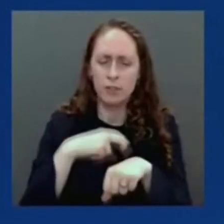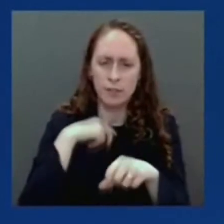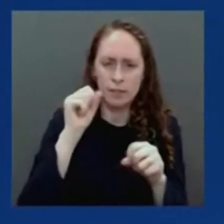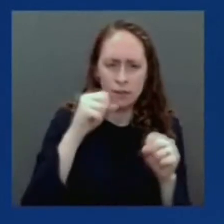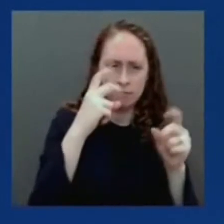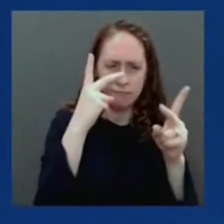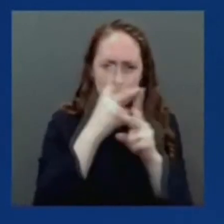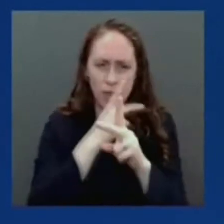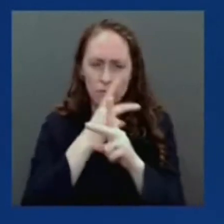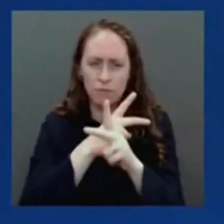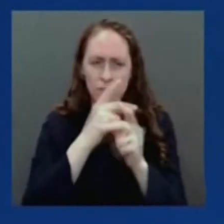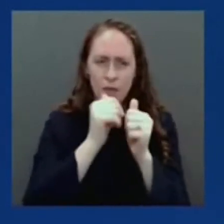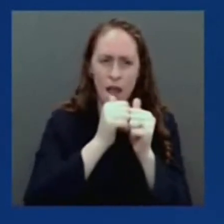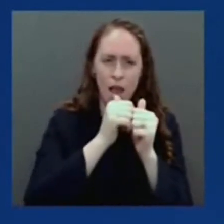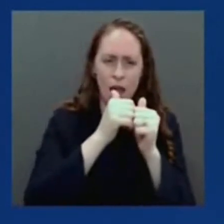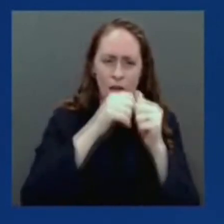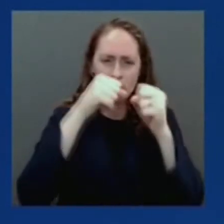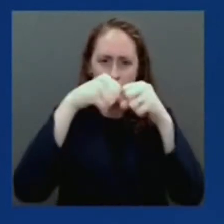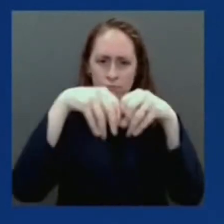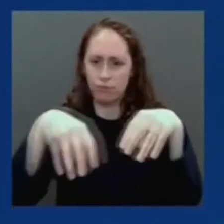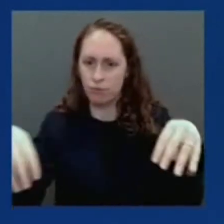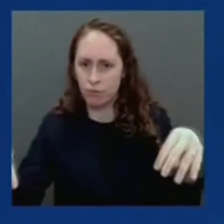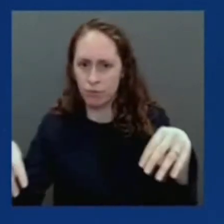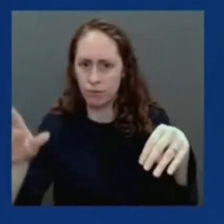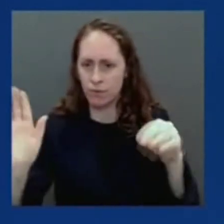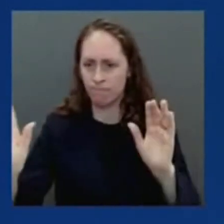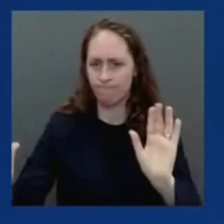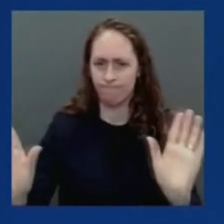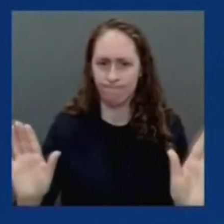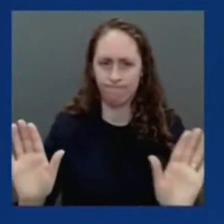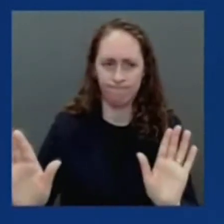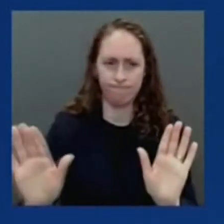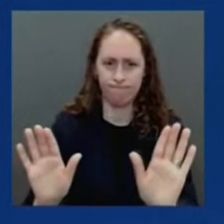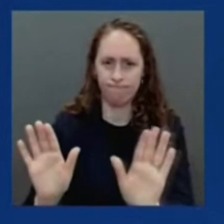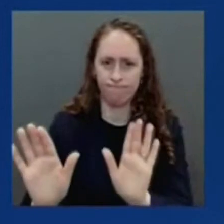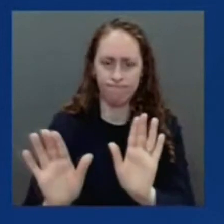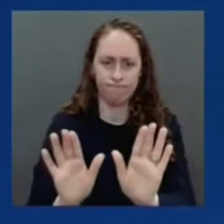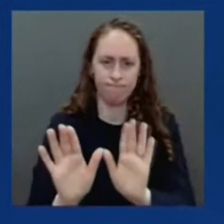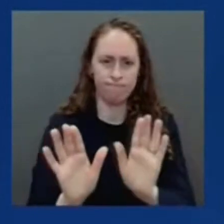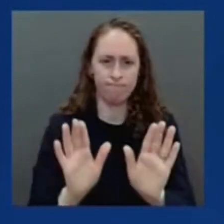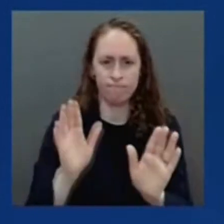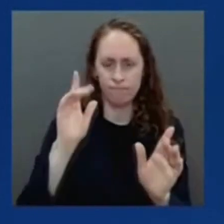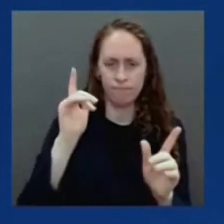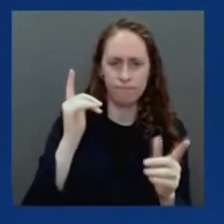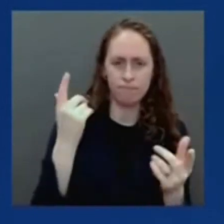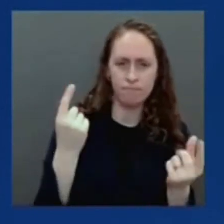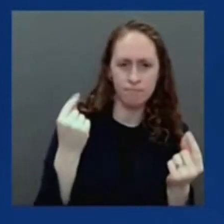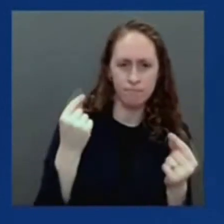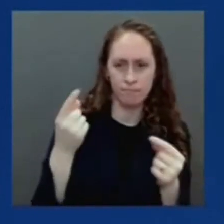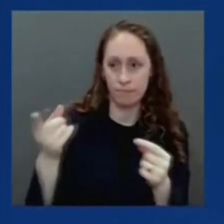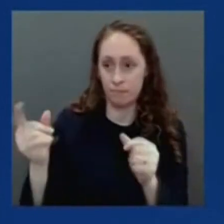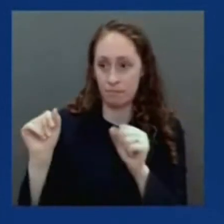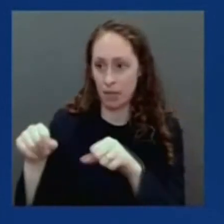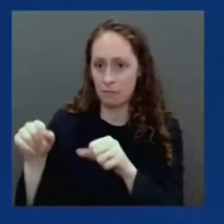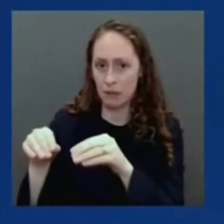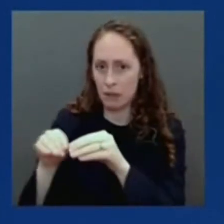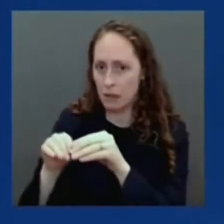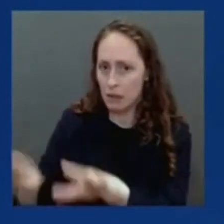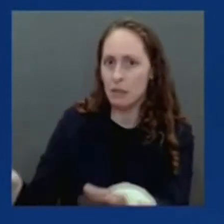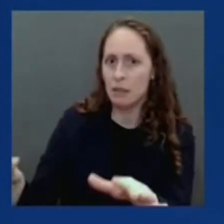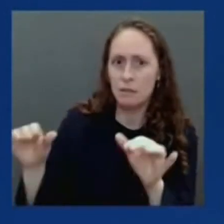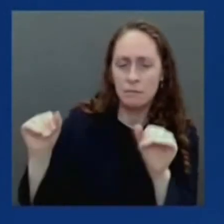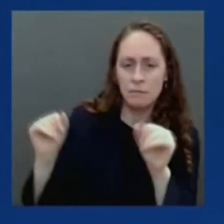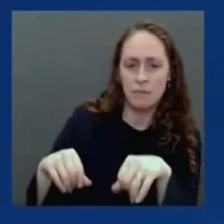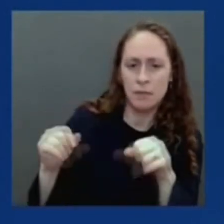1 type vaccines so that we could hit the ground running. The second part of the program relates to both the